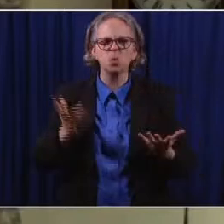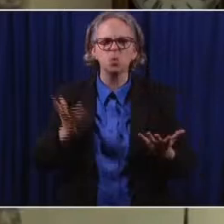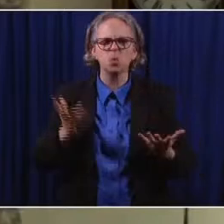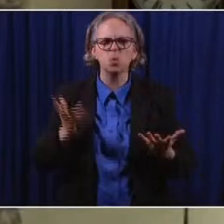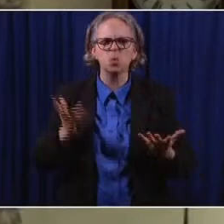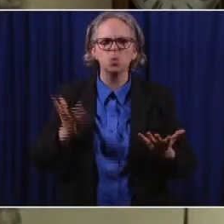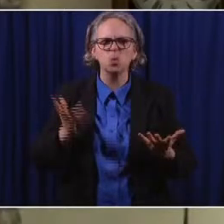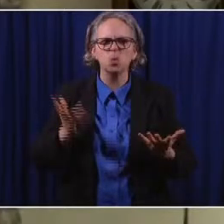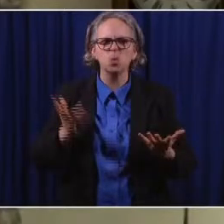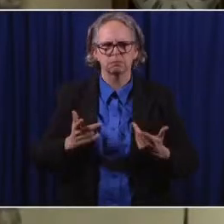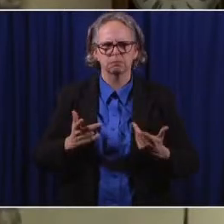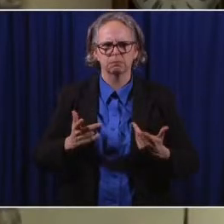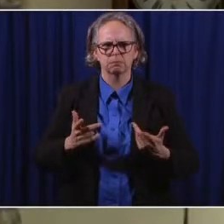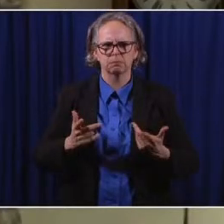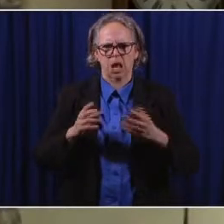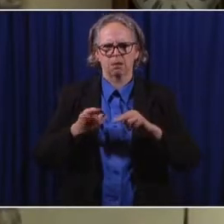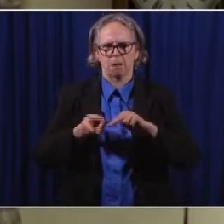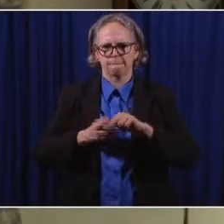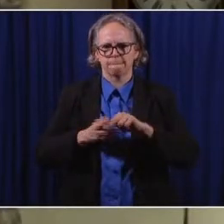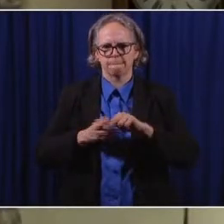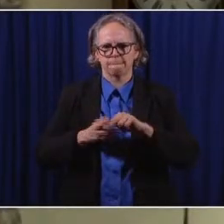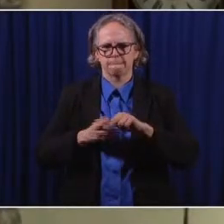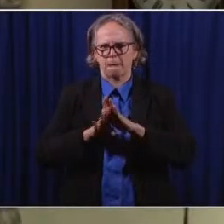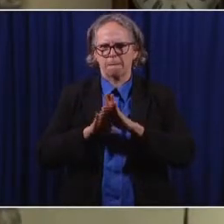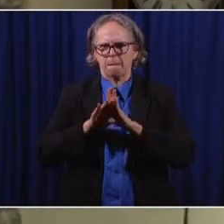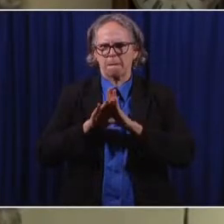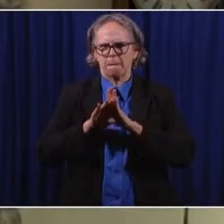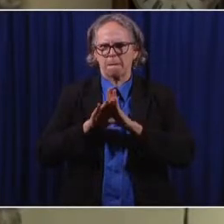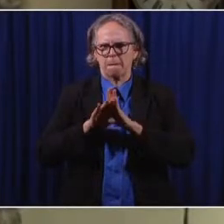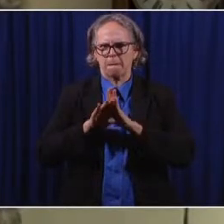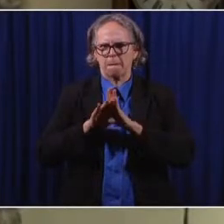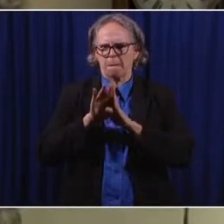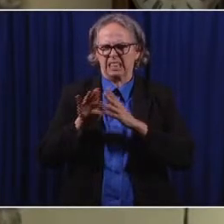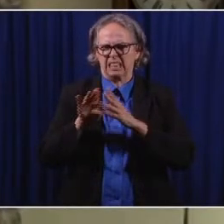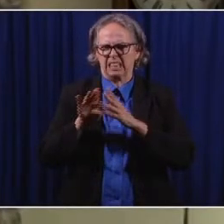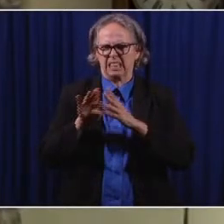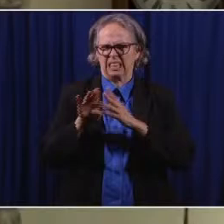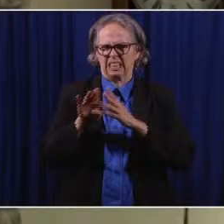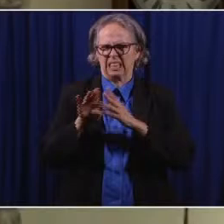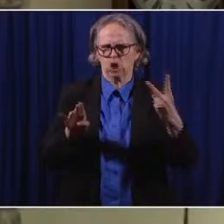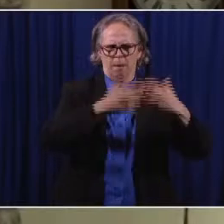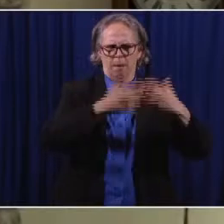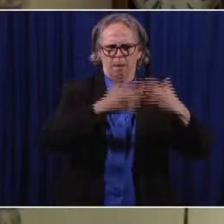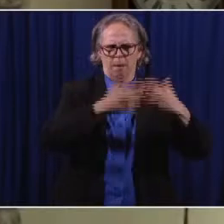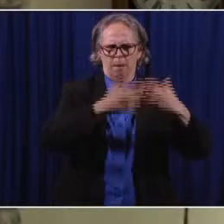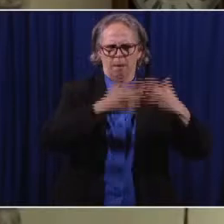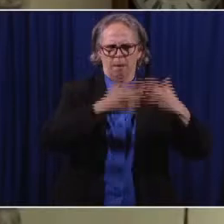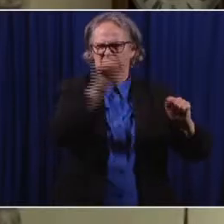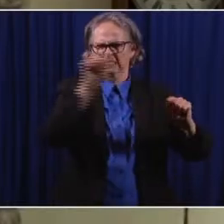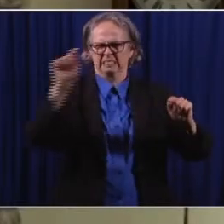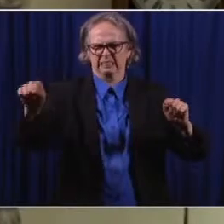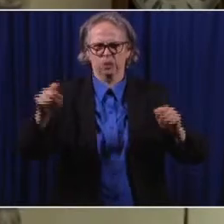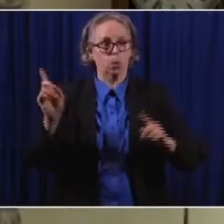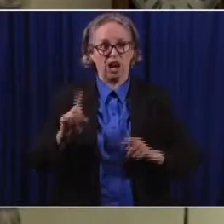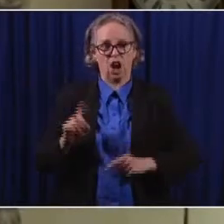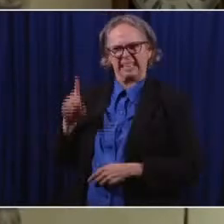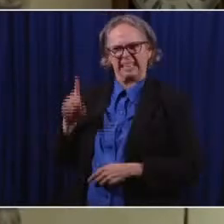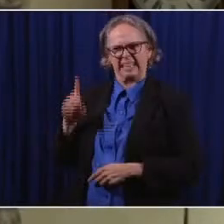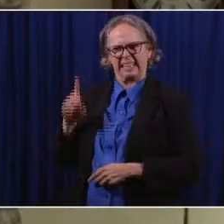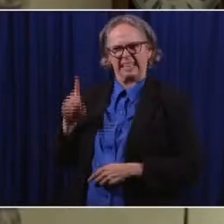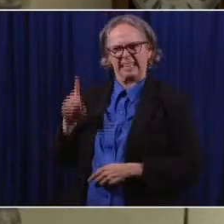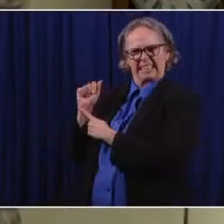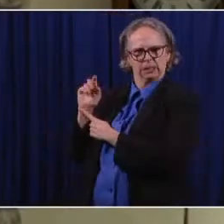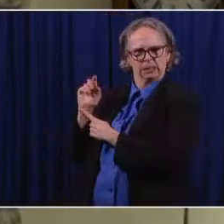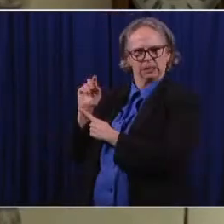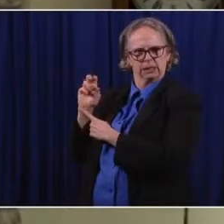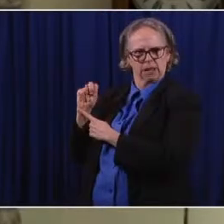number of viral gene copies at 2 wastewater treatment plants. One is in Dayton. The other is a Columbus plant